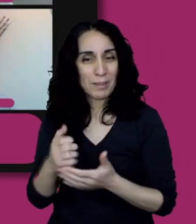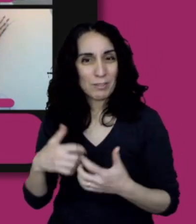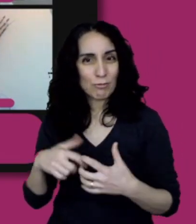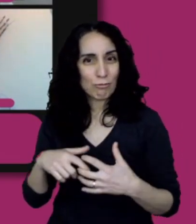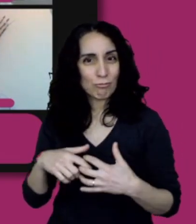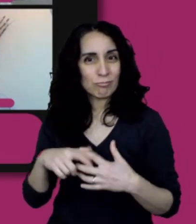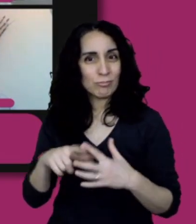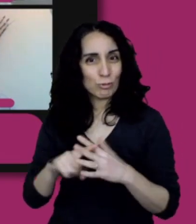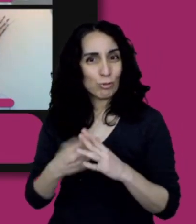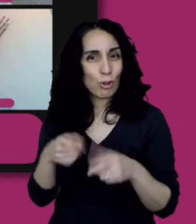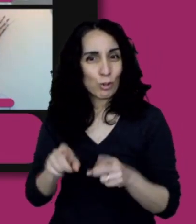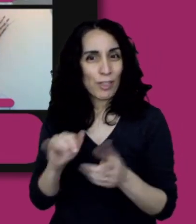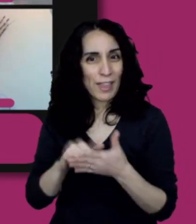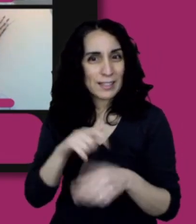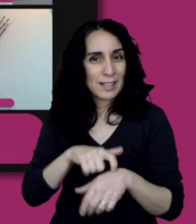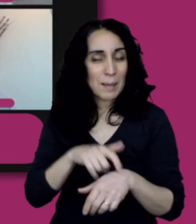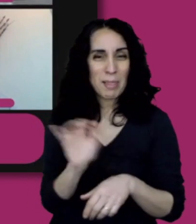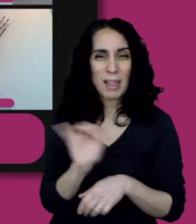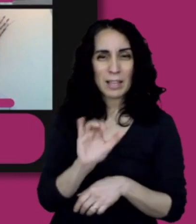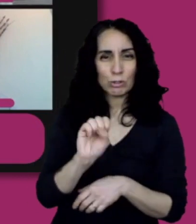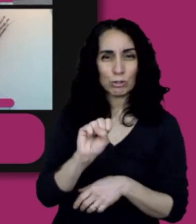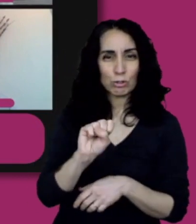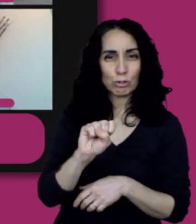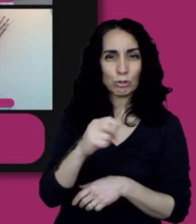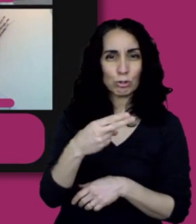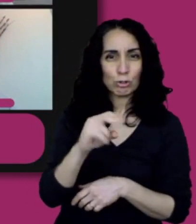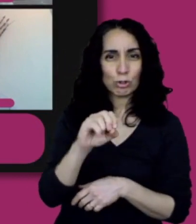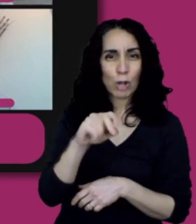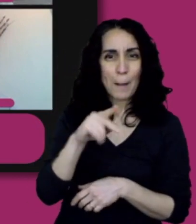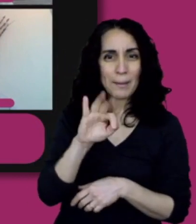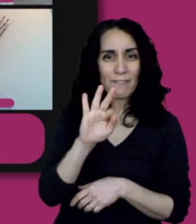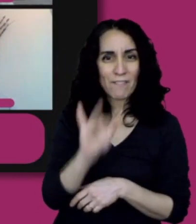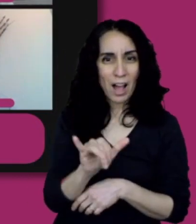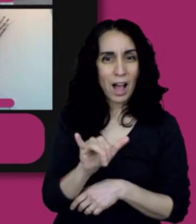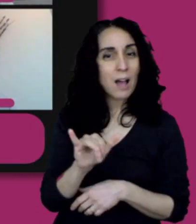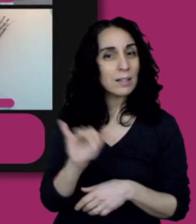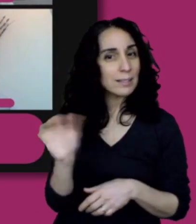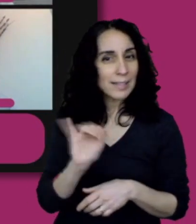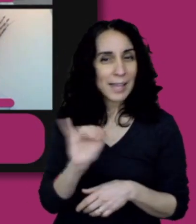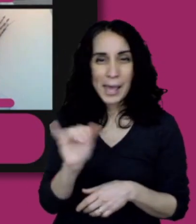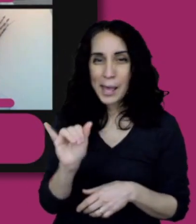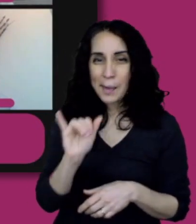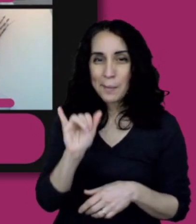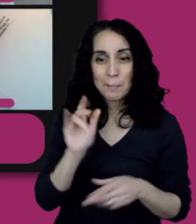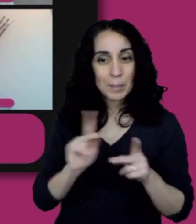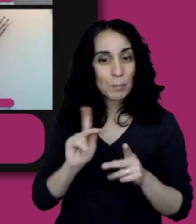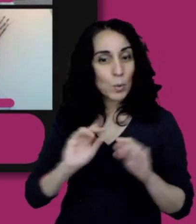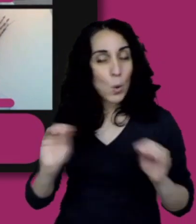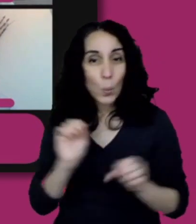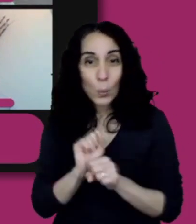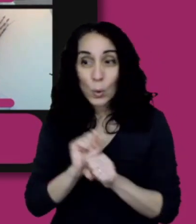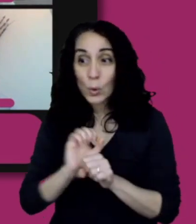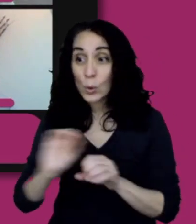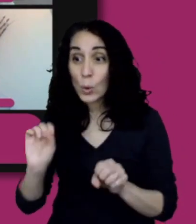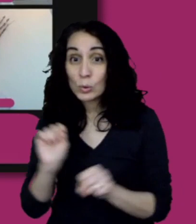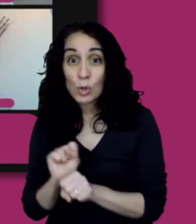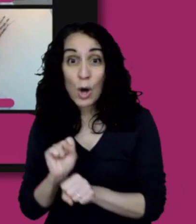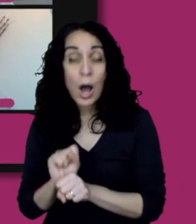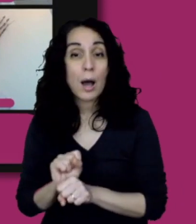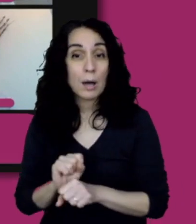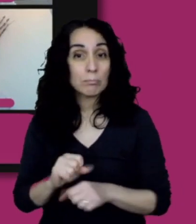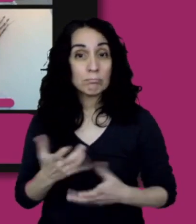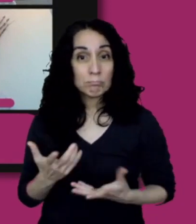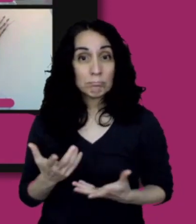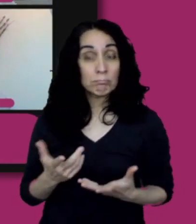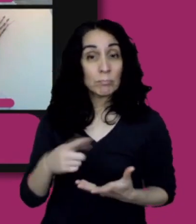that was launched, from the ground up in a time similar to this, where people were out of work, out of jobs, and from